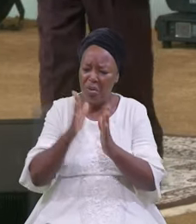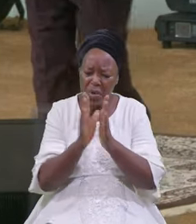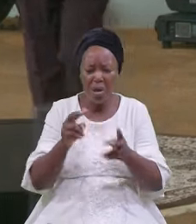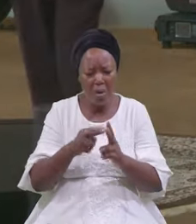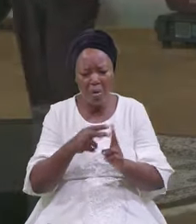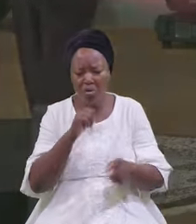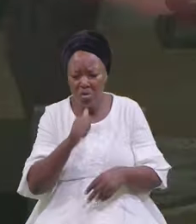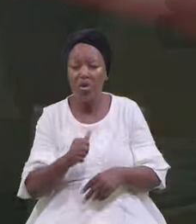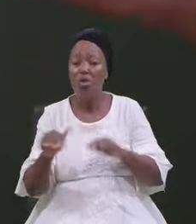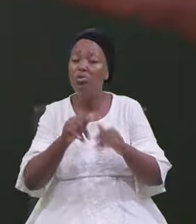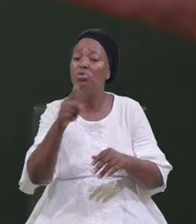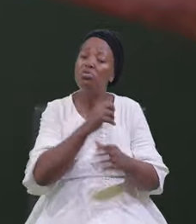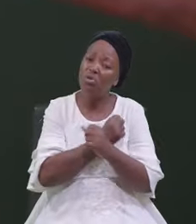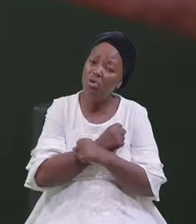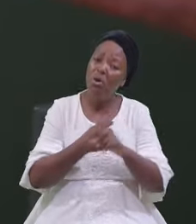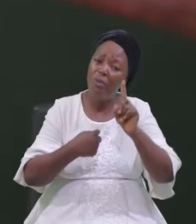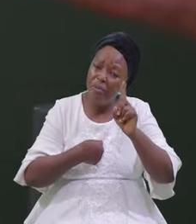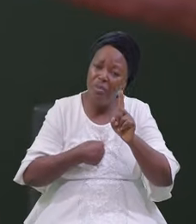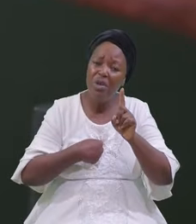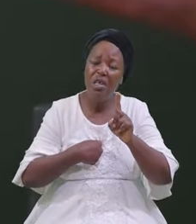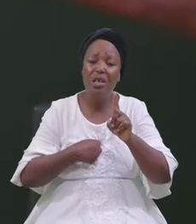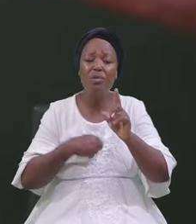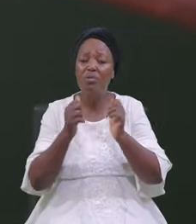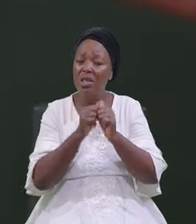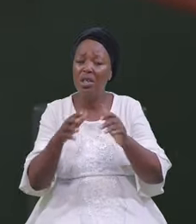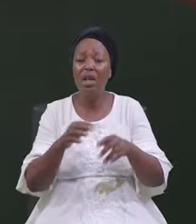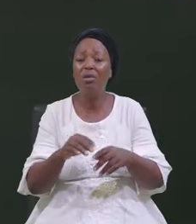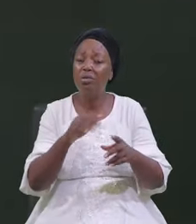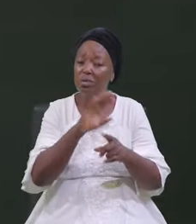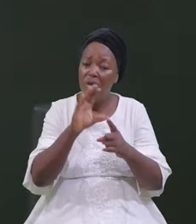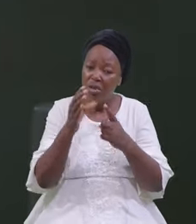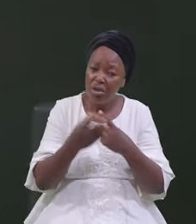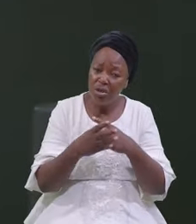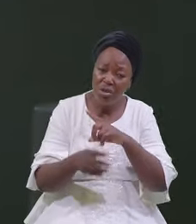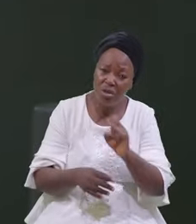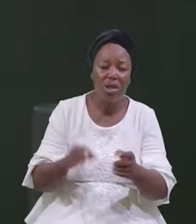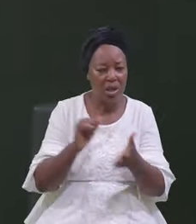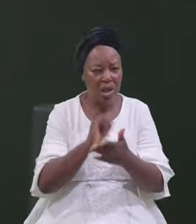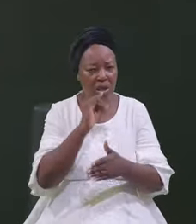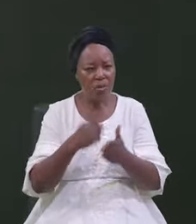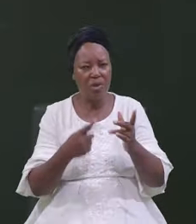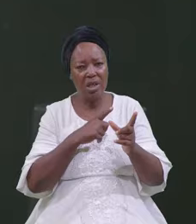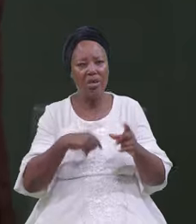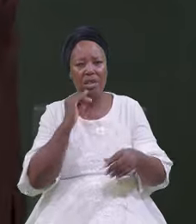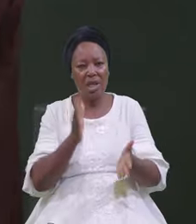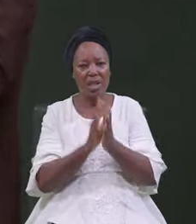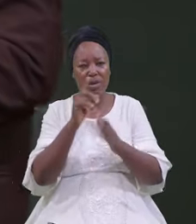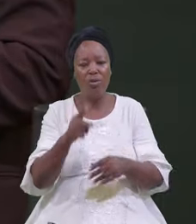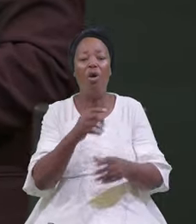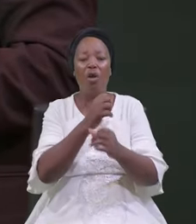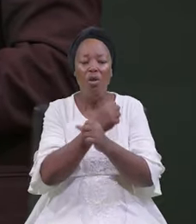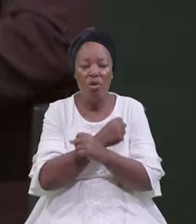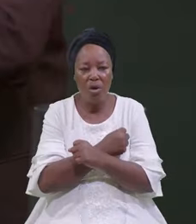that. Do you love me unconditionally? Then that's what the Lord is asking you. Lovest